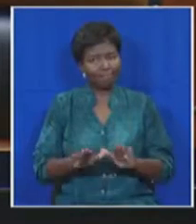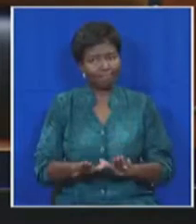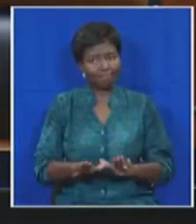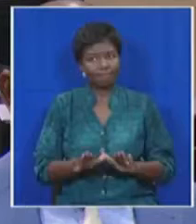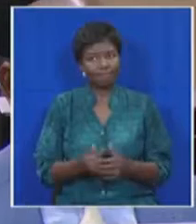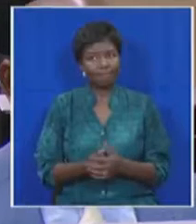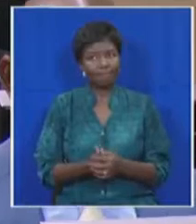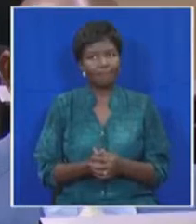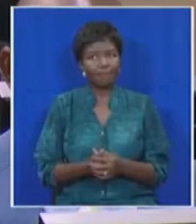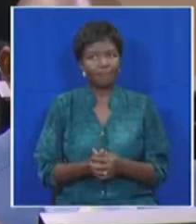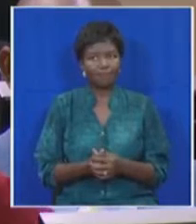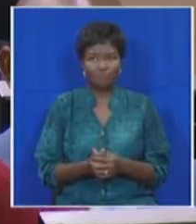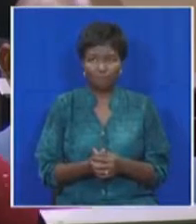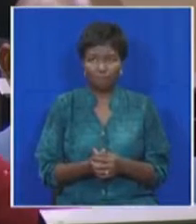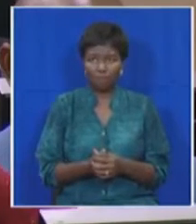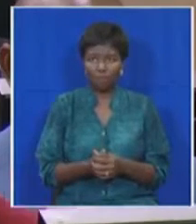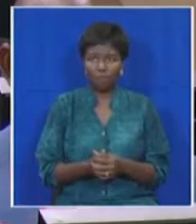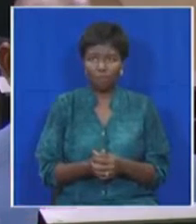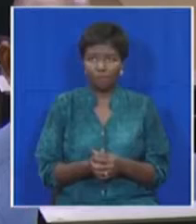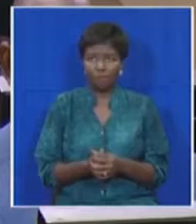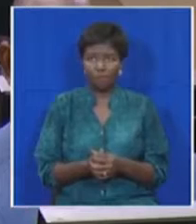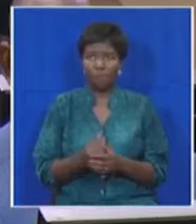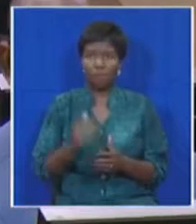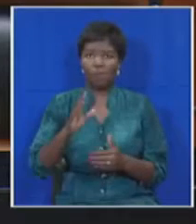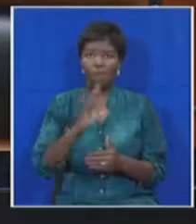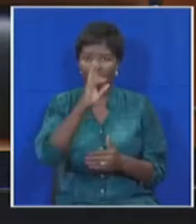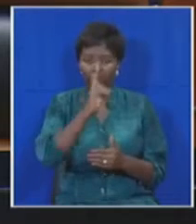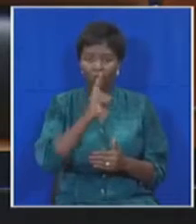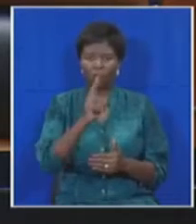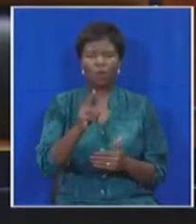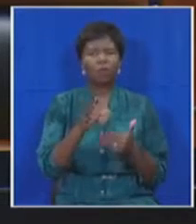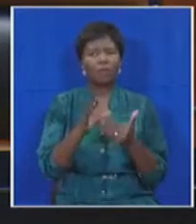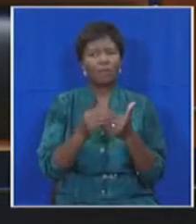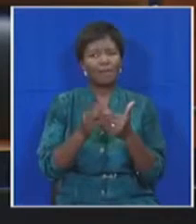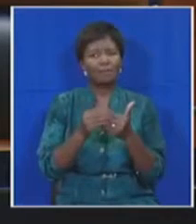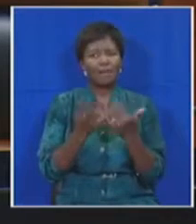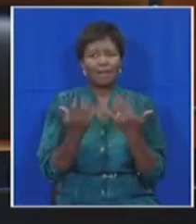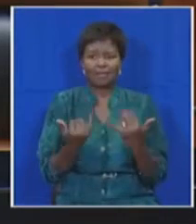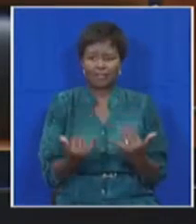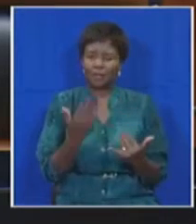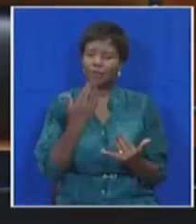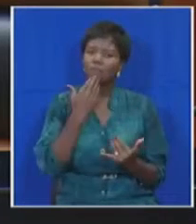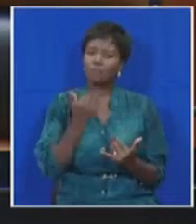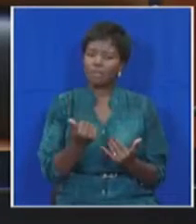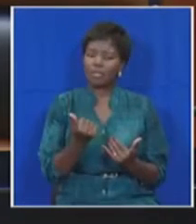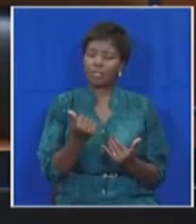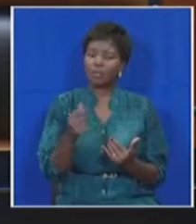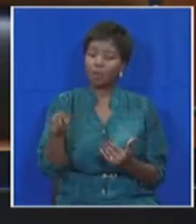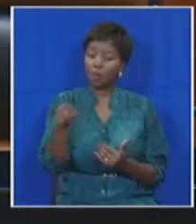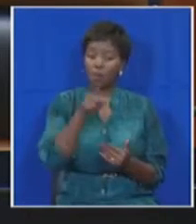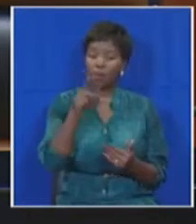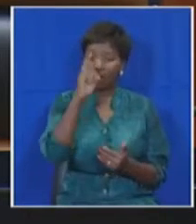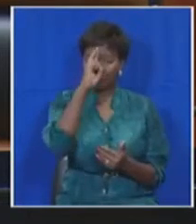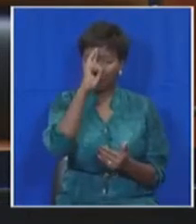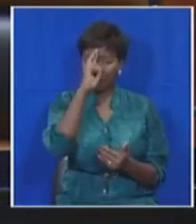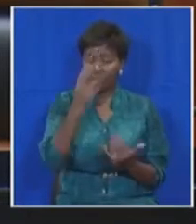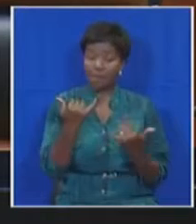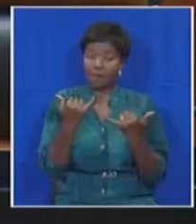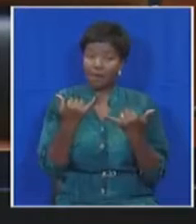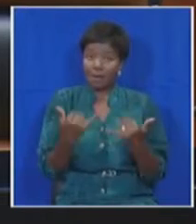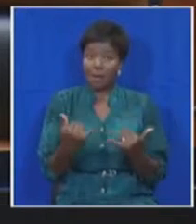Speaker, we can't keep going. Honorable members, I'd like to remind all of us that this is a very